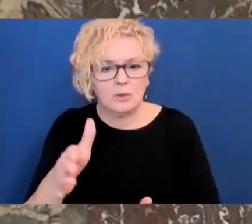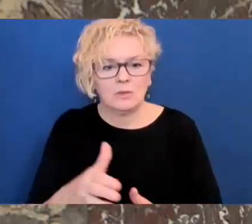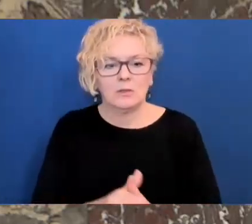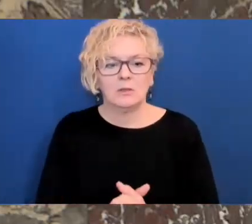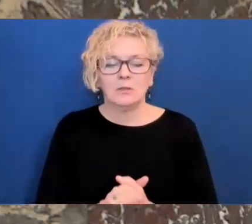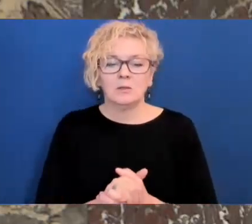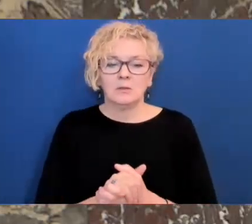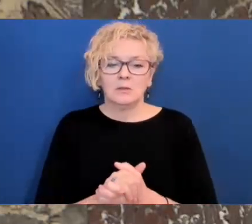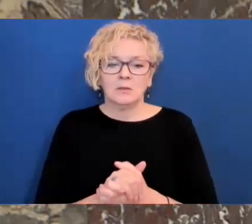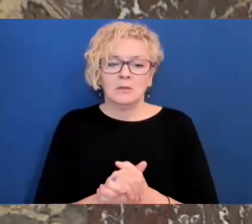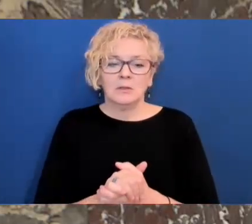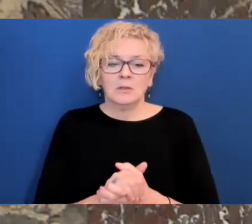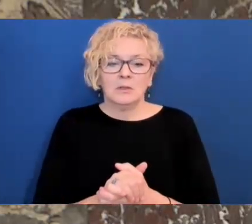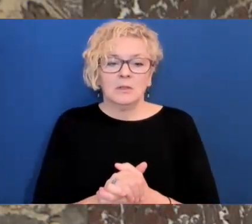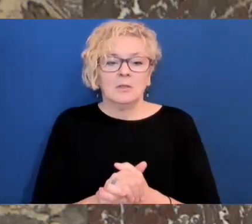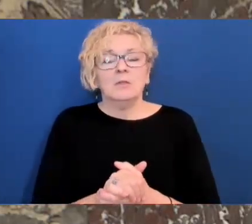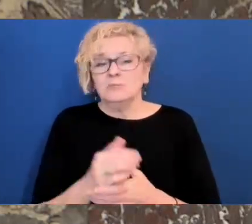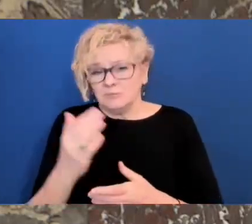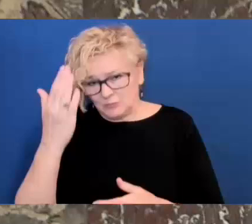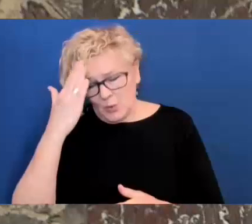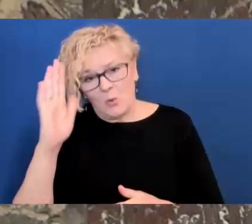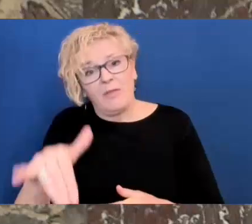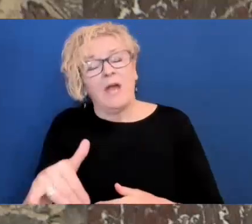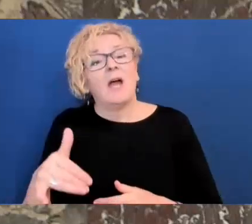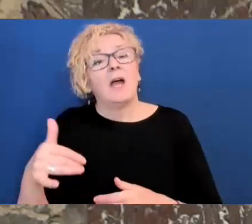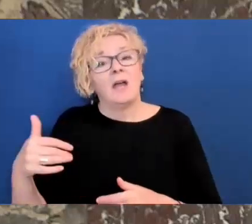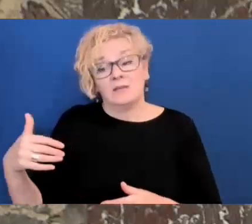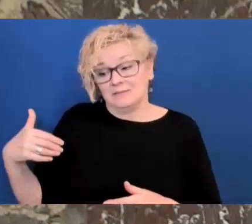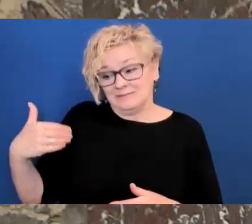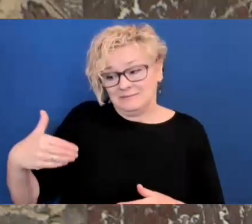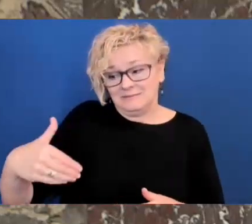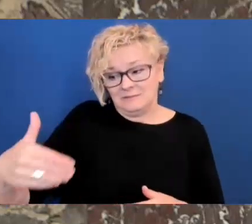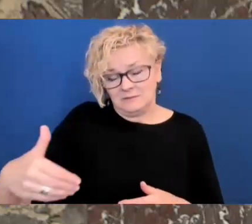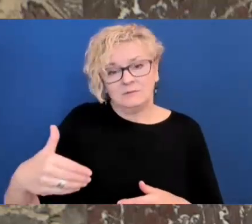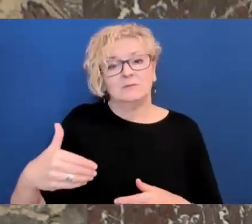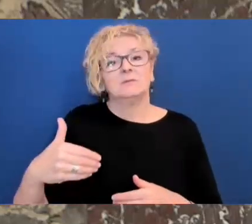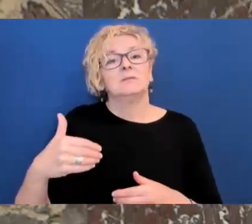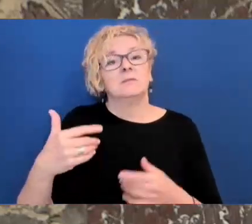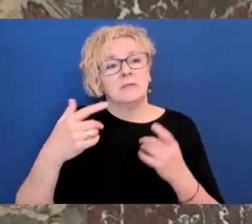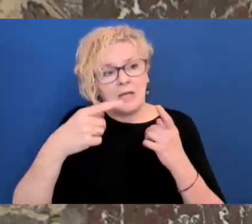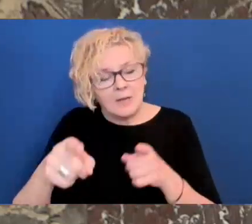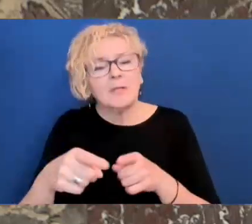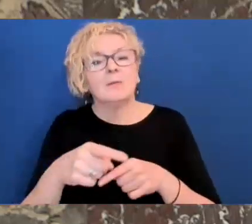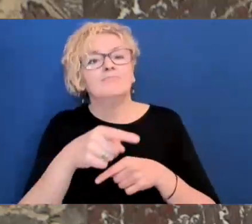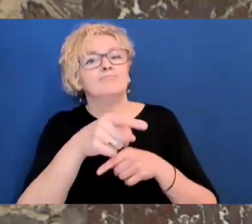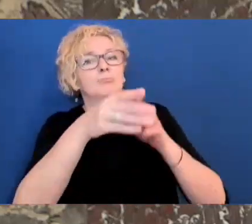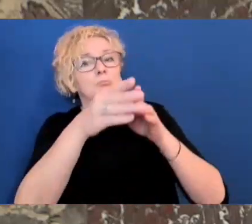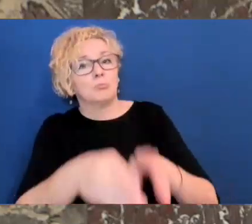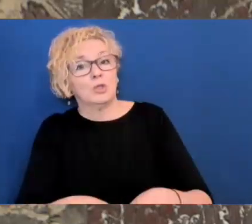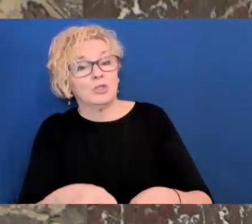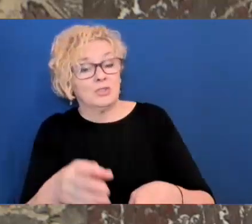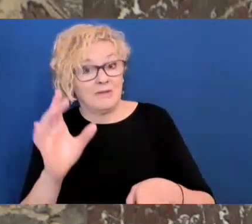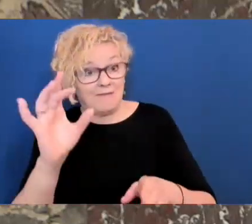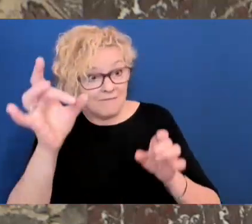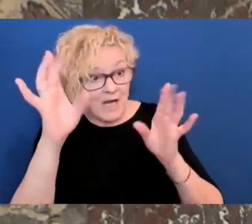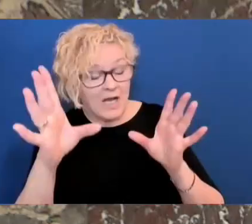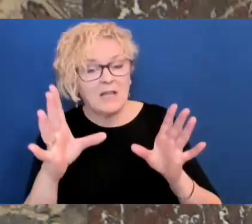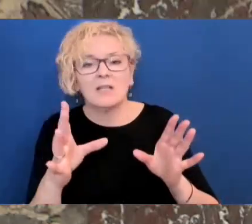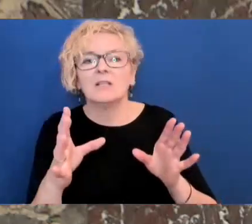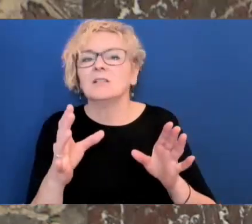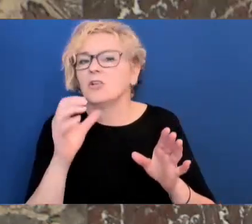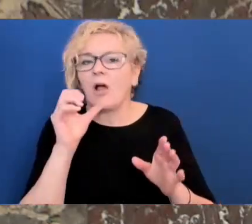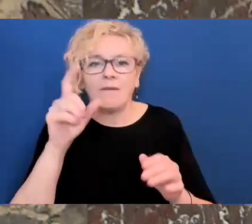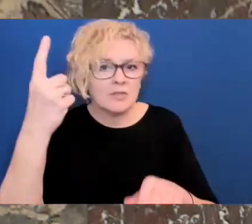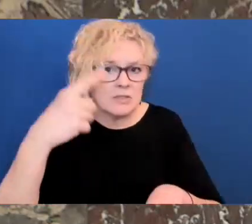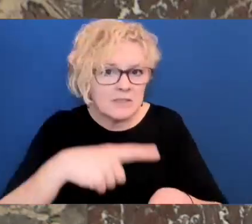incidents of repeat violent offenders in our community. I can tell British Columbians that those numbers are coming down thanks to these